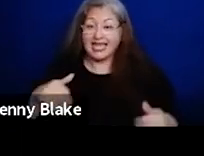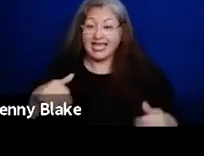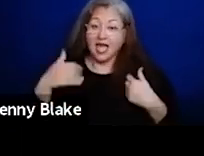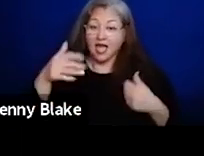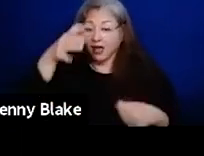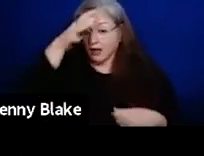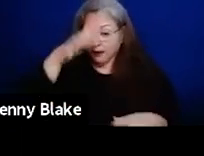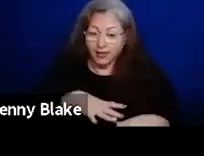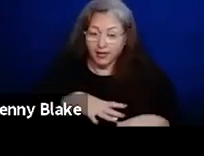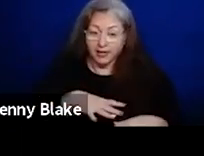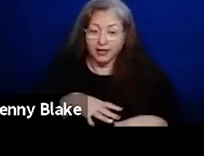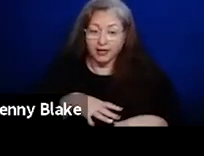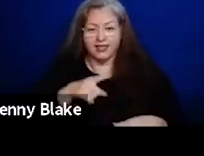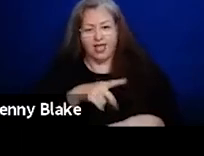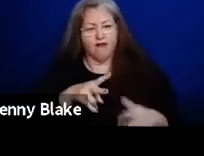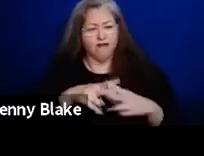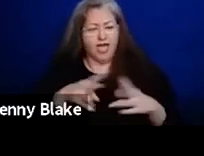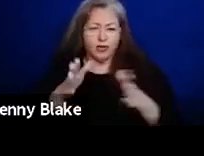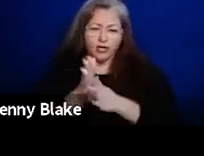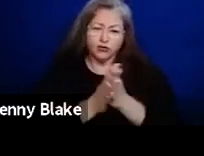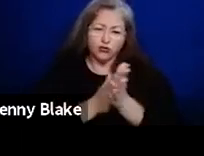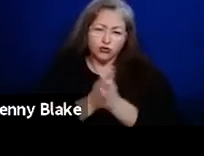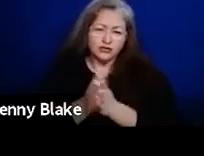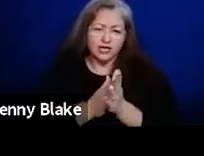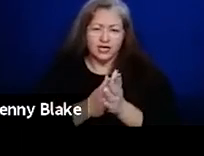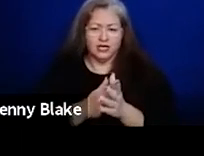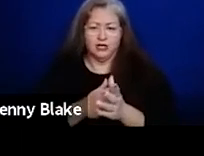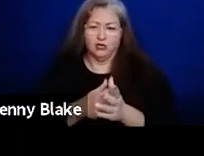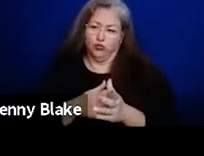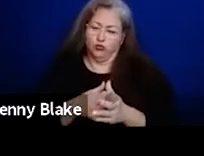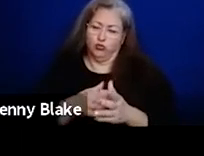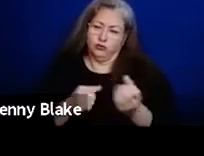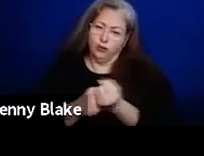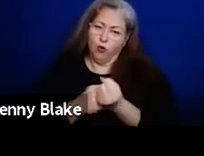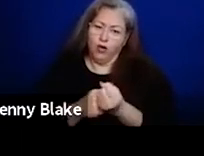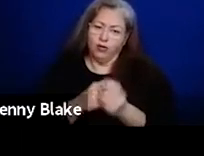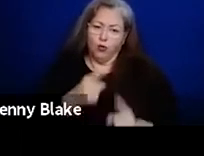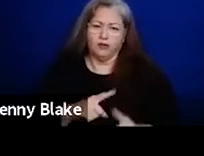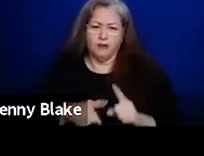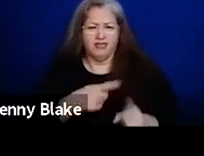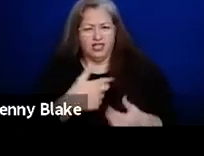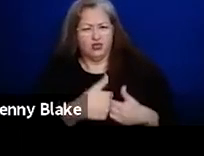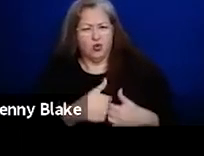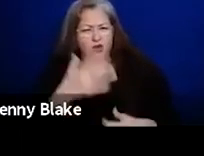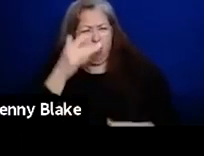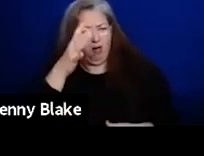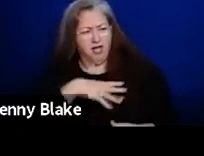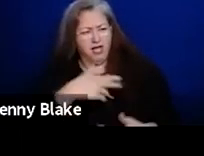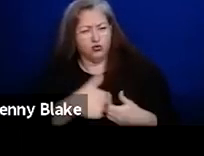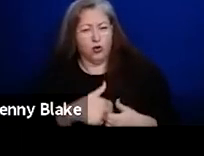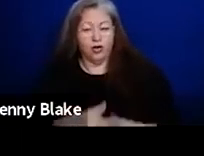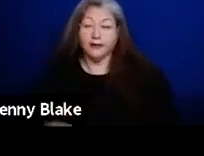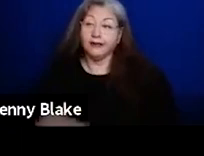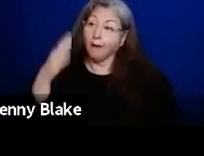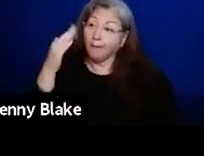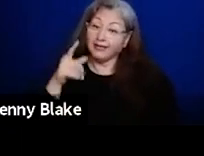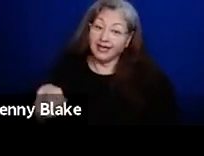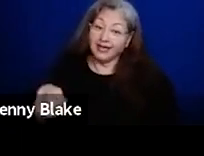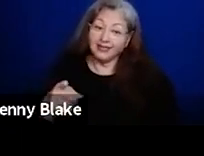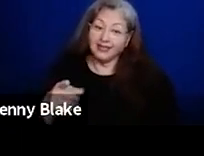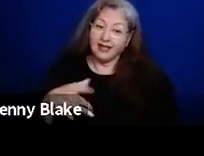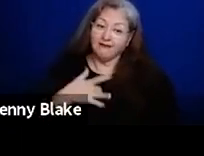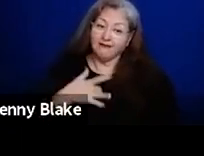men, very enthusiastic about these points. Why were they joining? Why were men joining? Because they felt